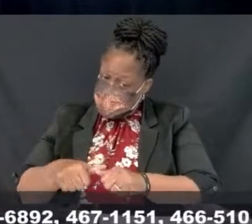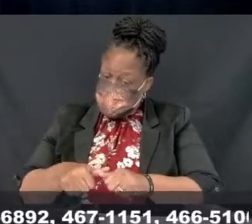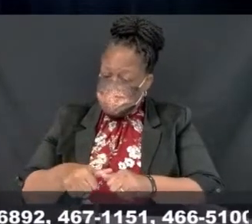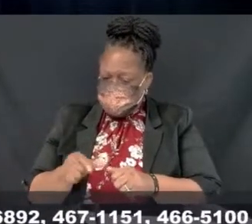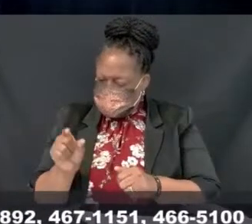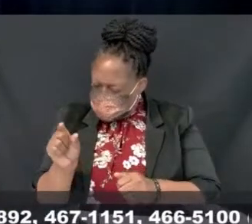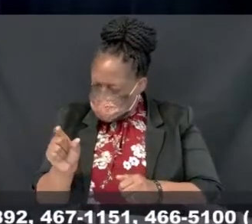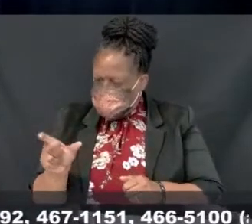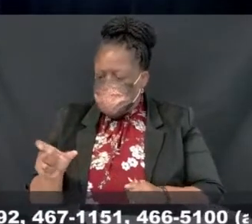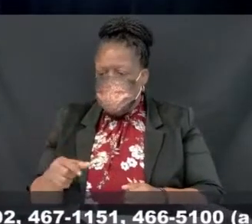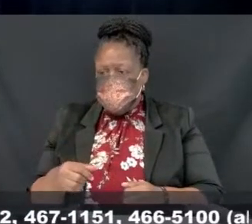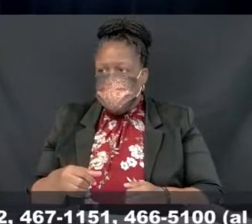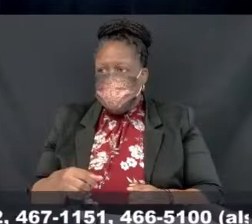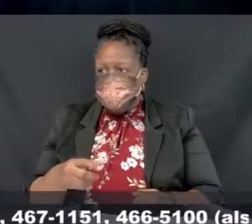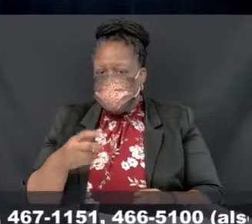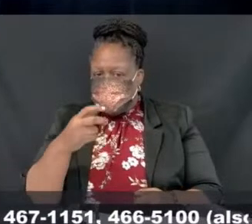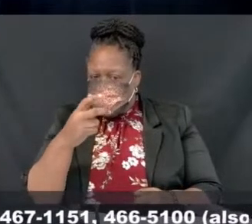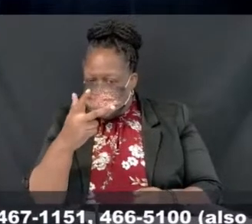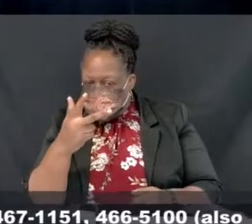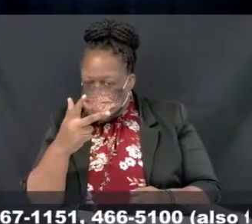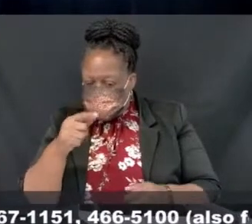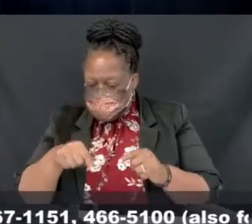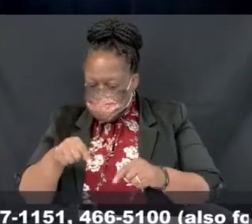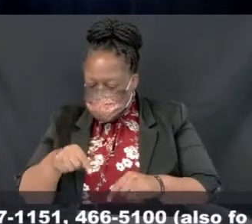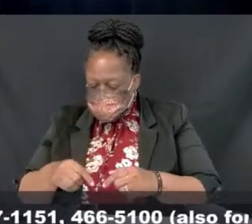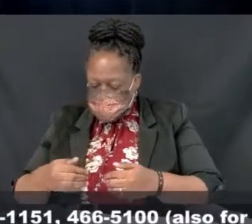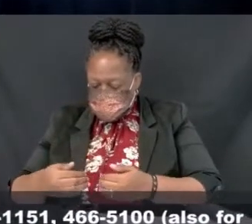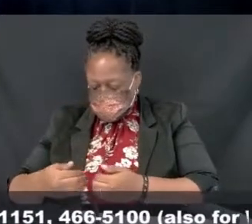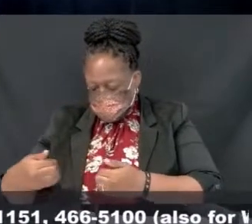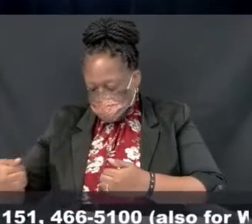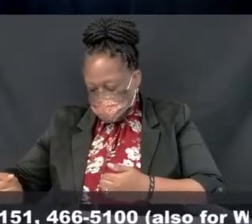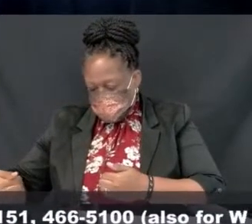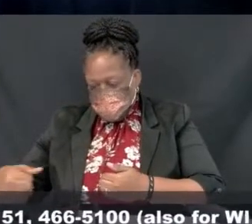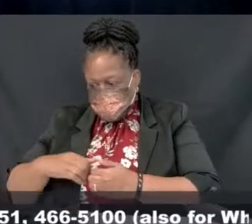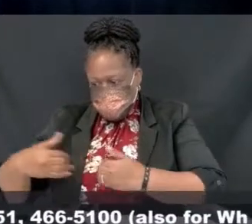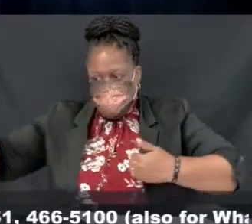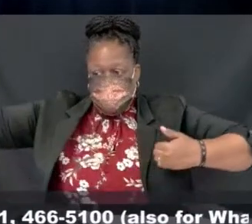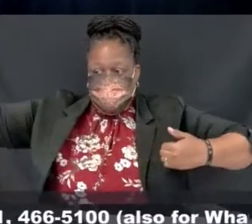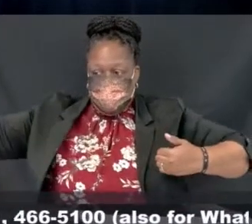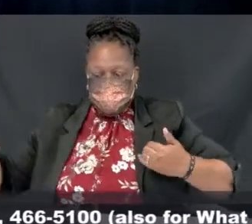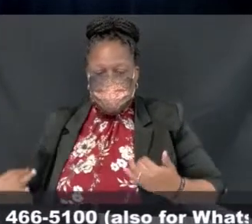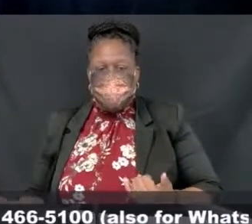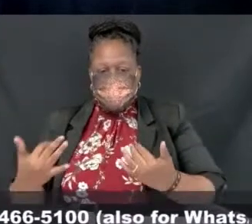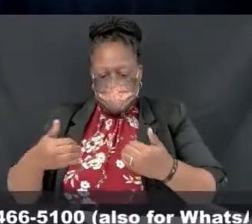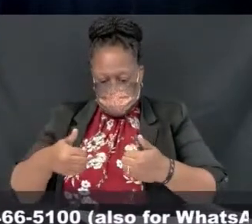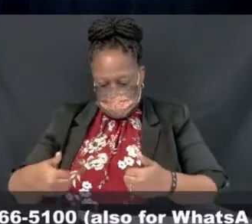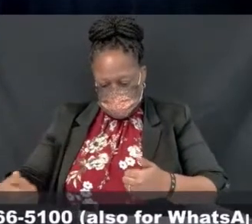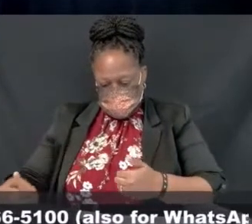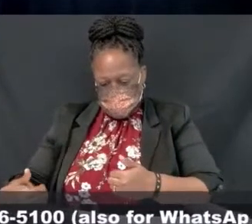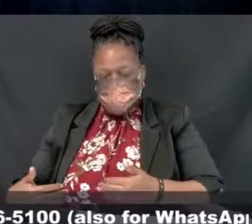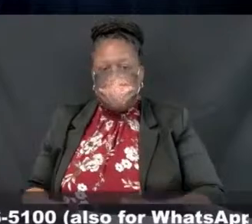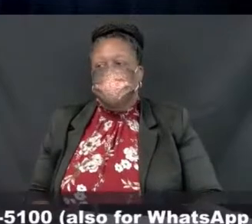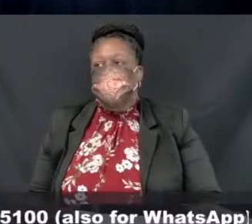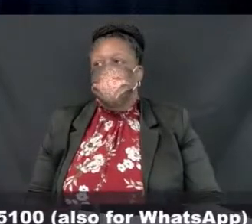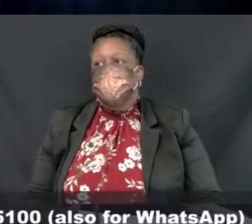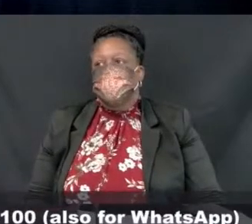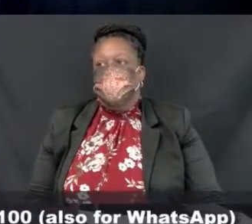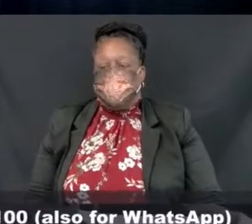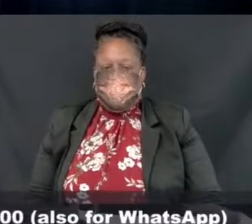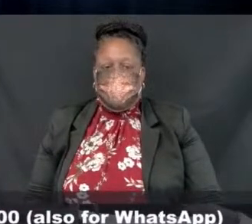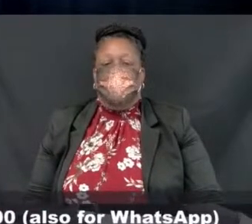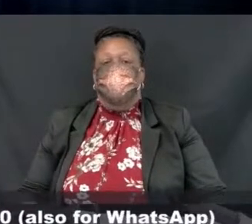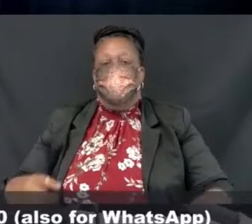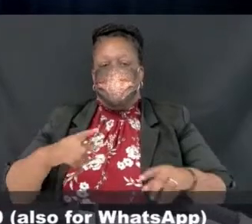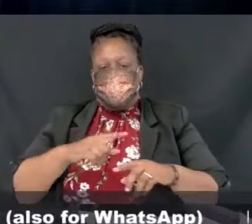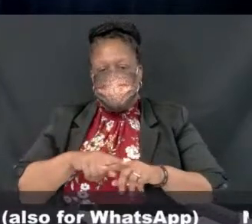maintain a physical distance of 3 to 6 feet from others when in public, and if at all possible, ensure that you become